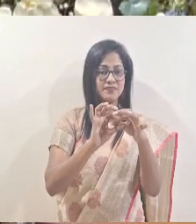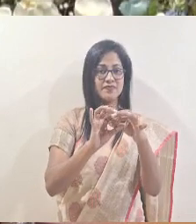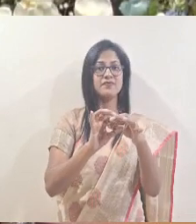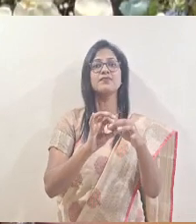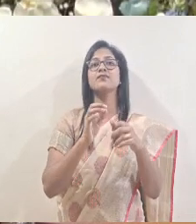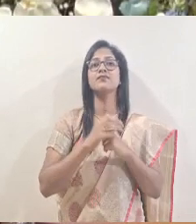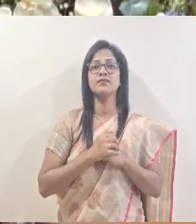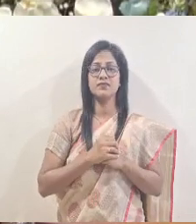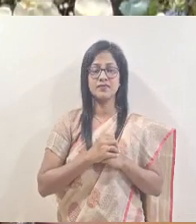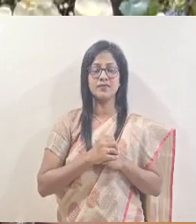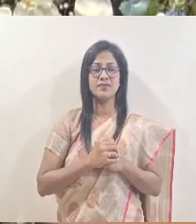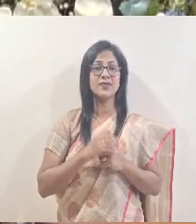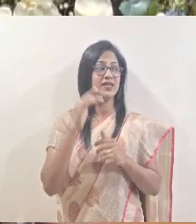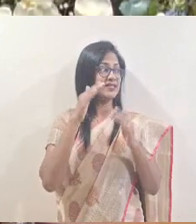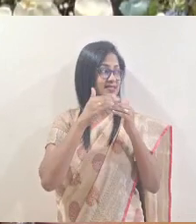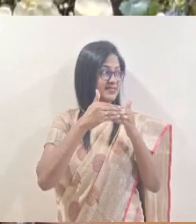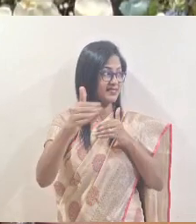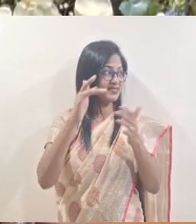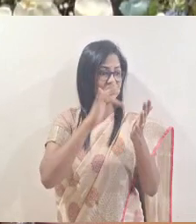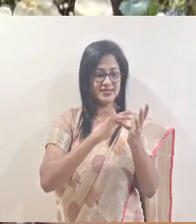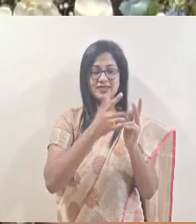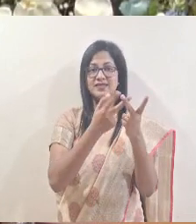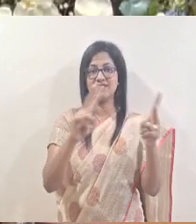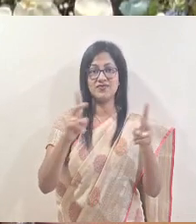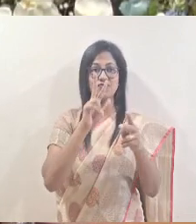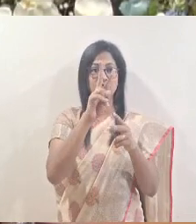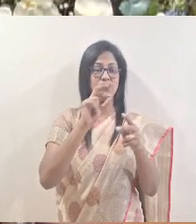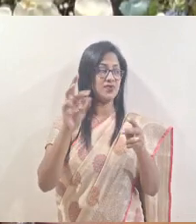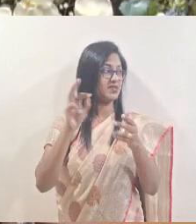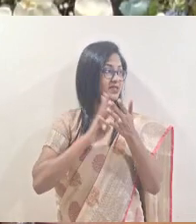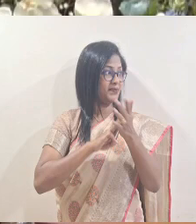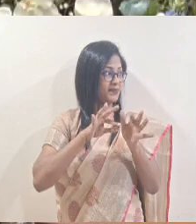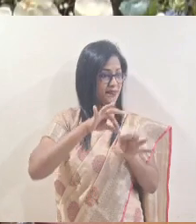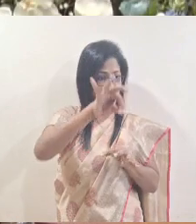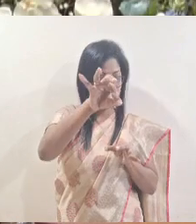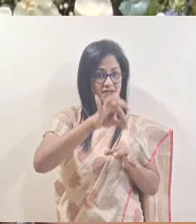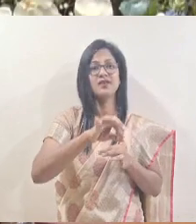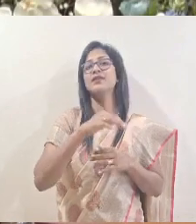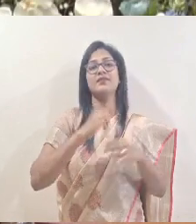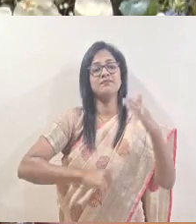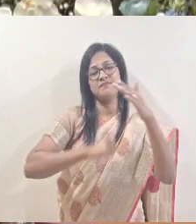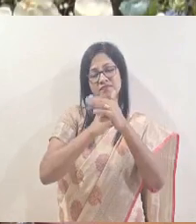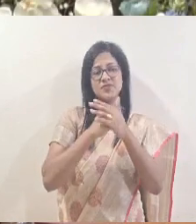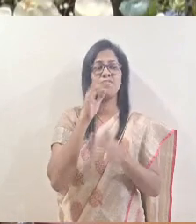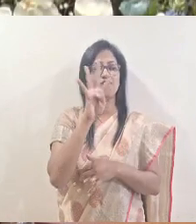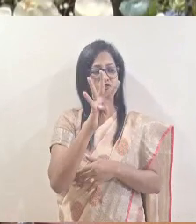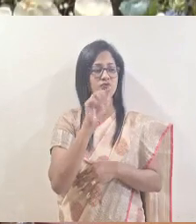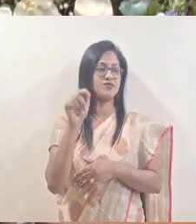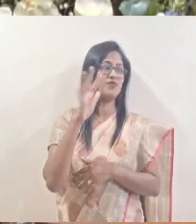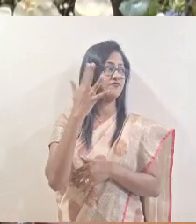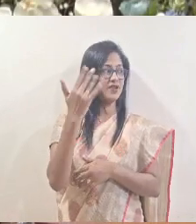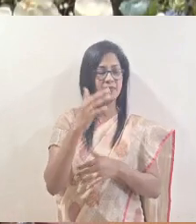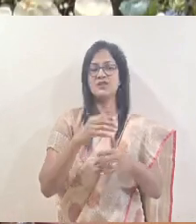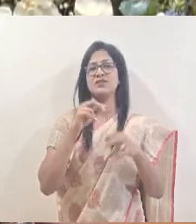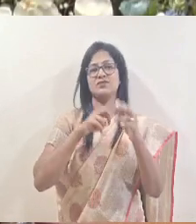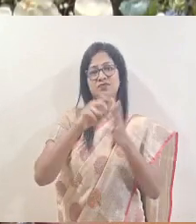various services, and the distance between the various terminals around 200 meters maximum. So like you're talking about like 4 to 5 minutes of